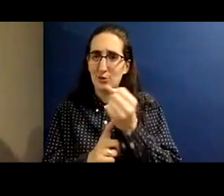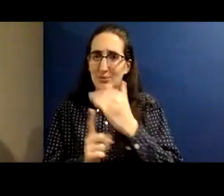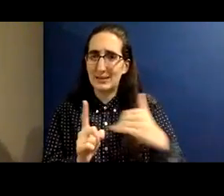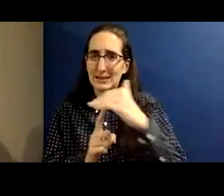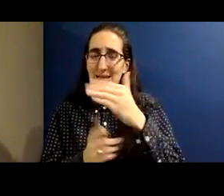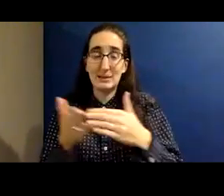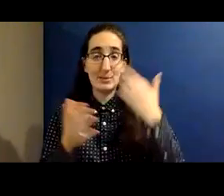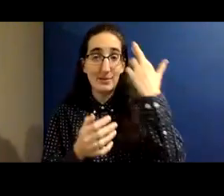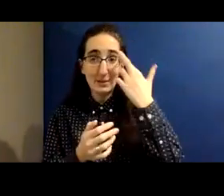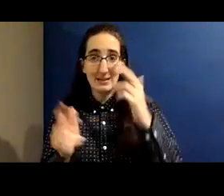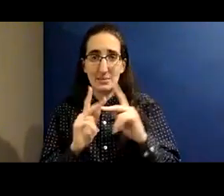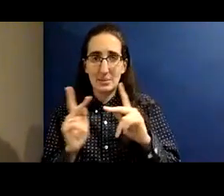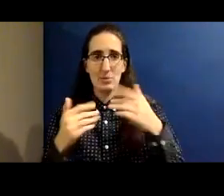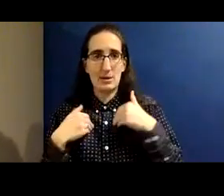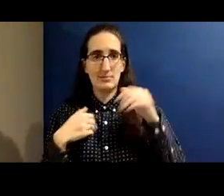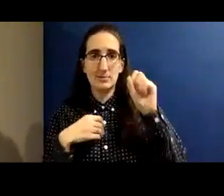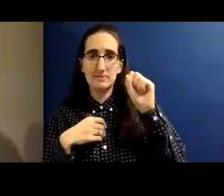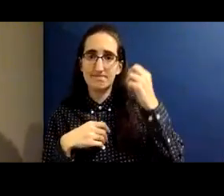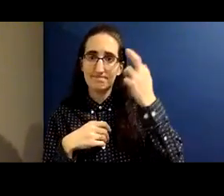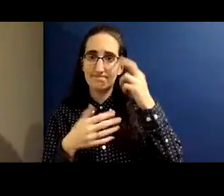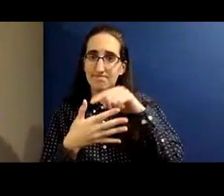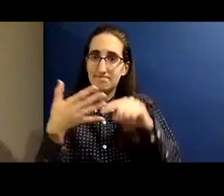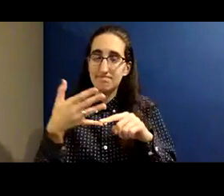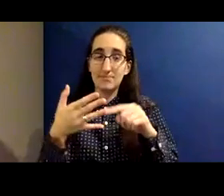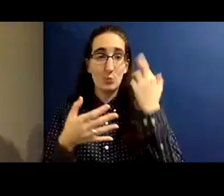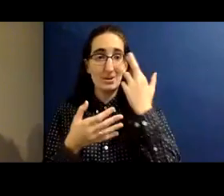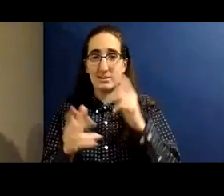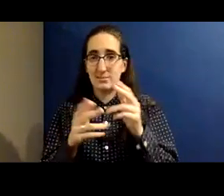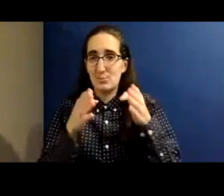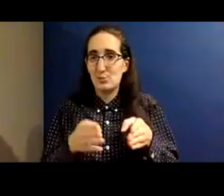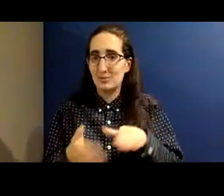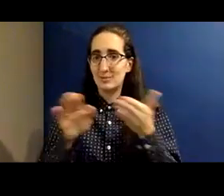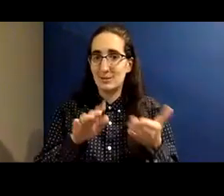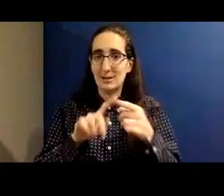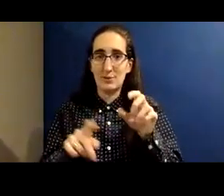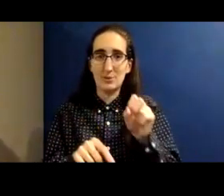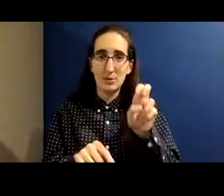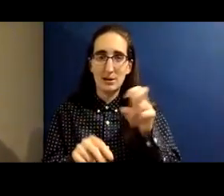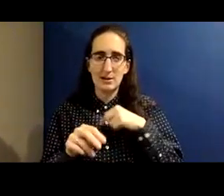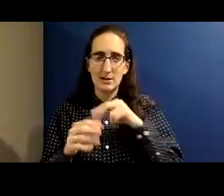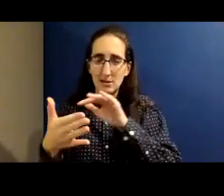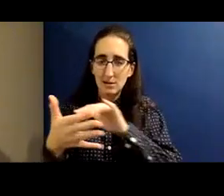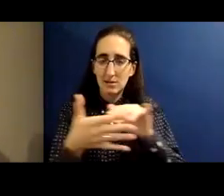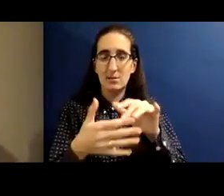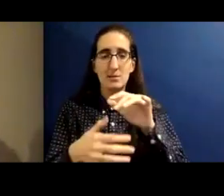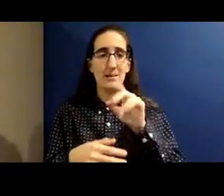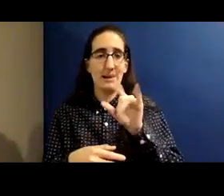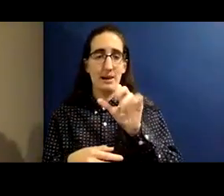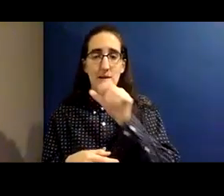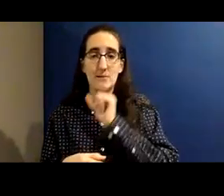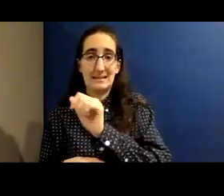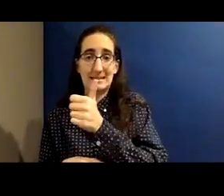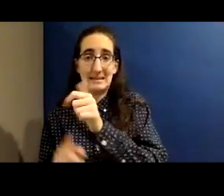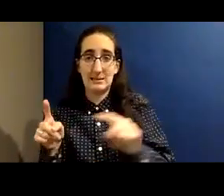the reasons people have for why someone died by suicide? And so I looked at data for 10 to 19-year-olds,